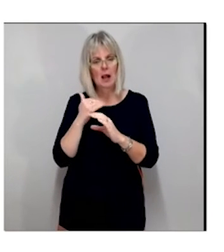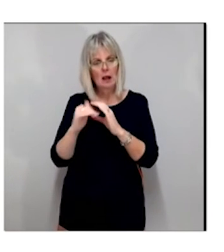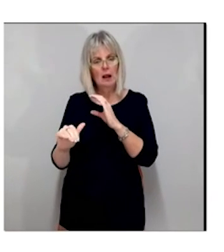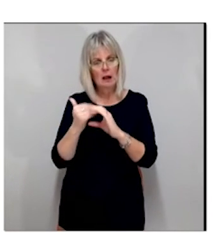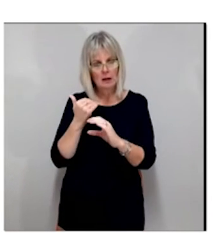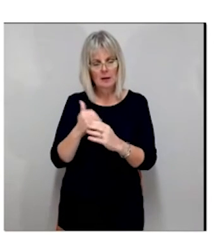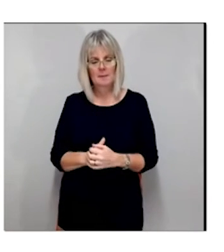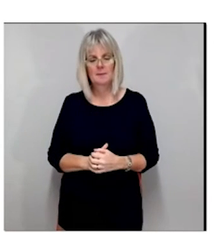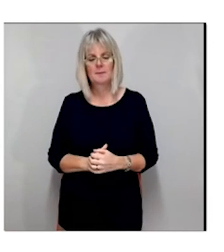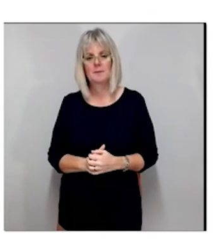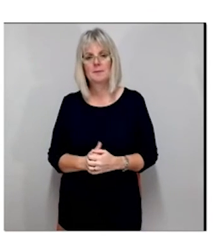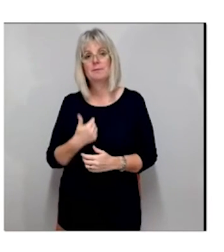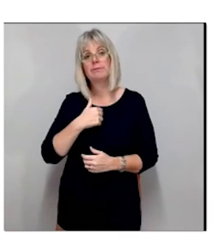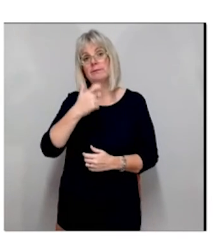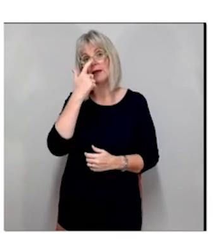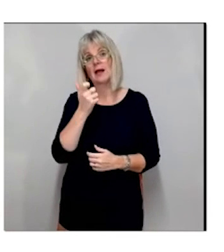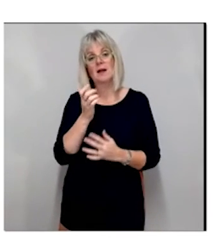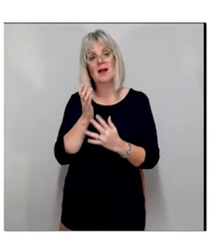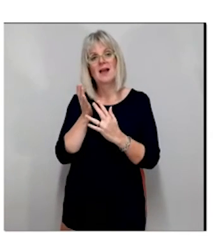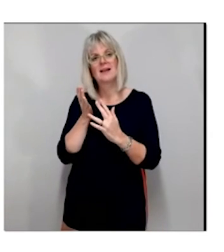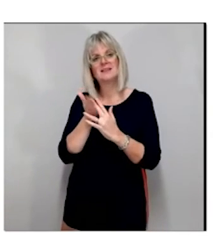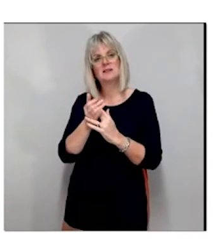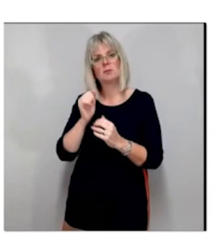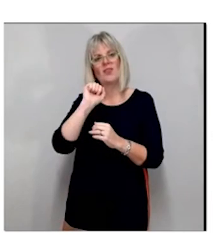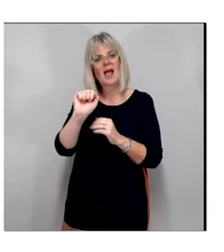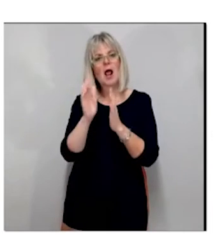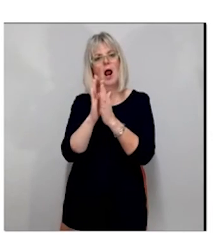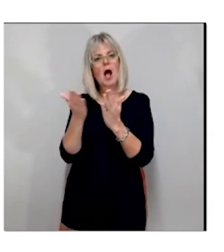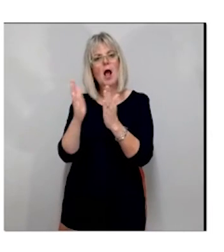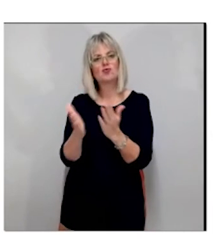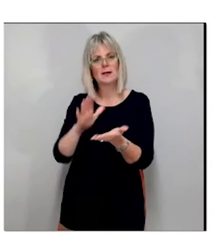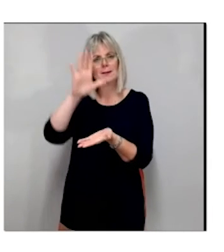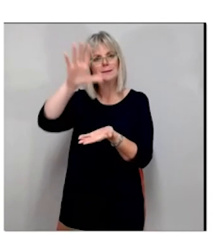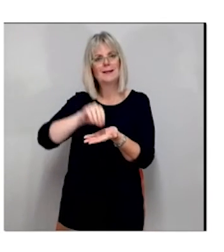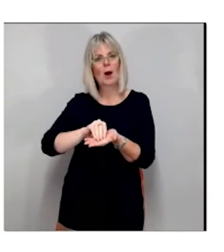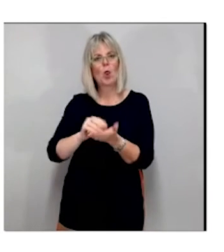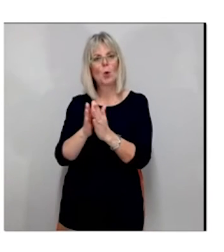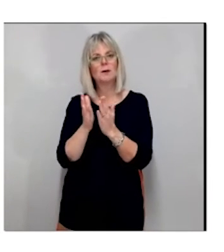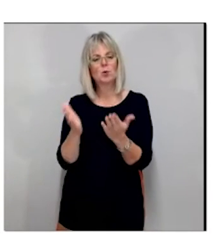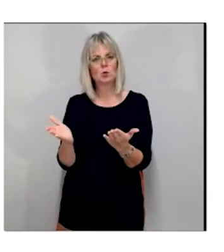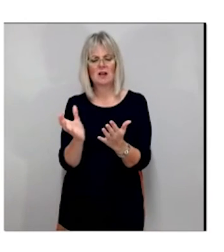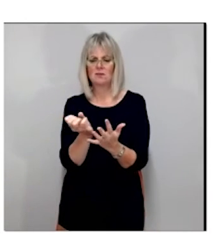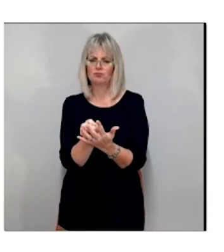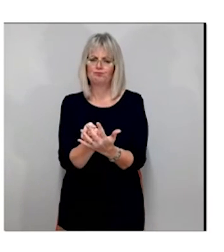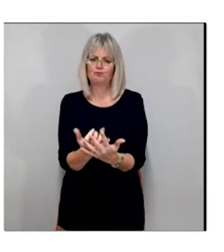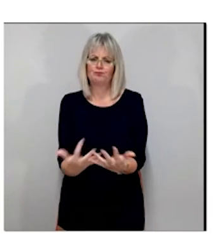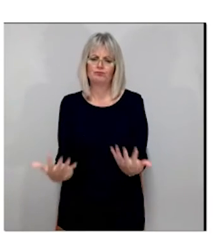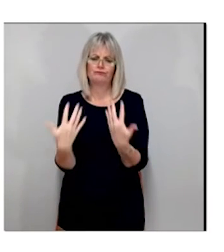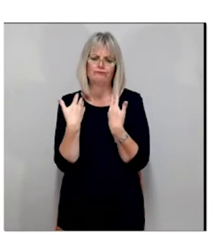Accessible Library Trust website to download books, where there is a treasure trove of reading available to